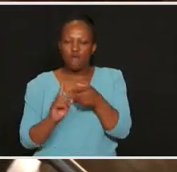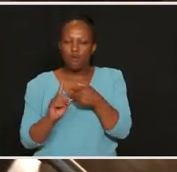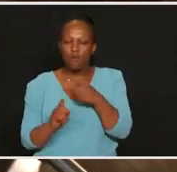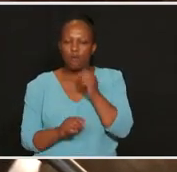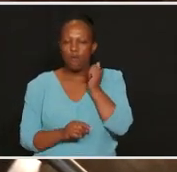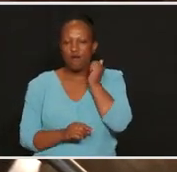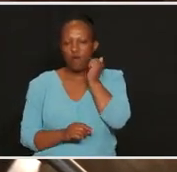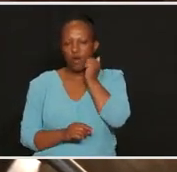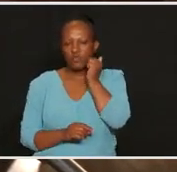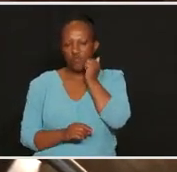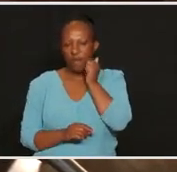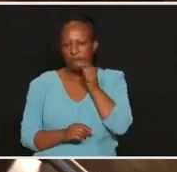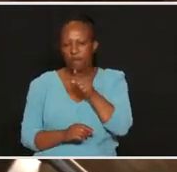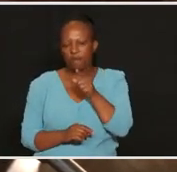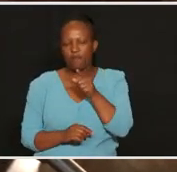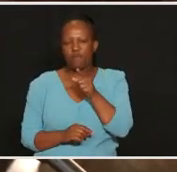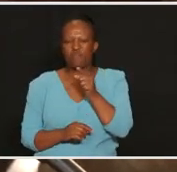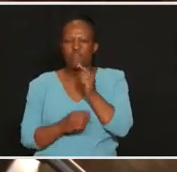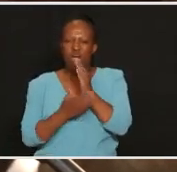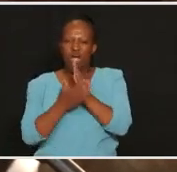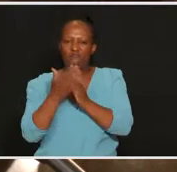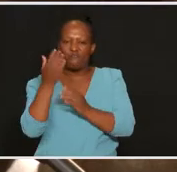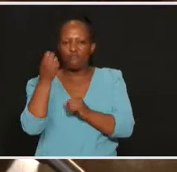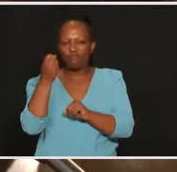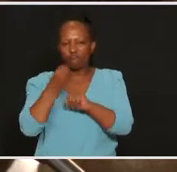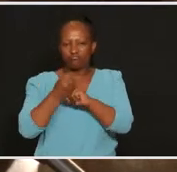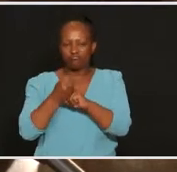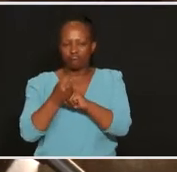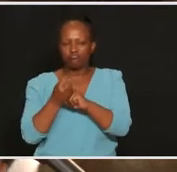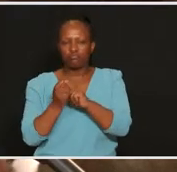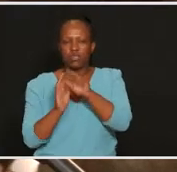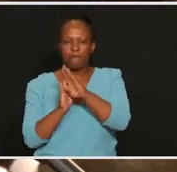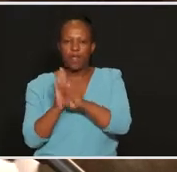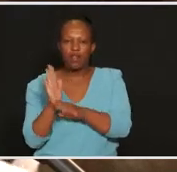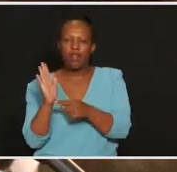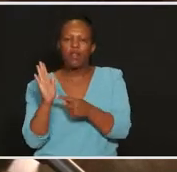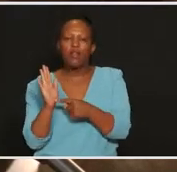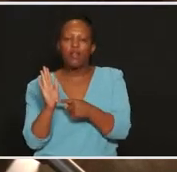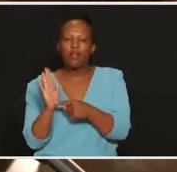I partially support a developing